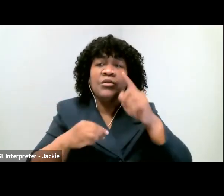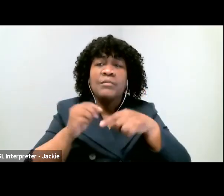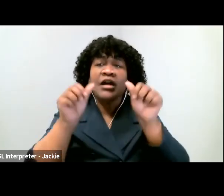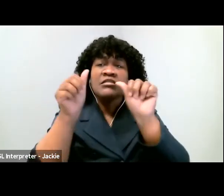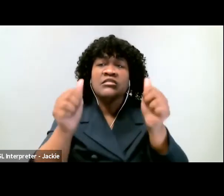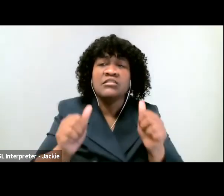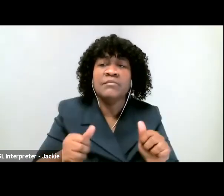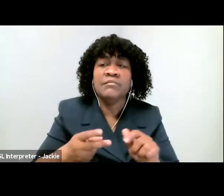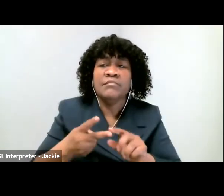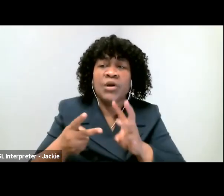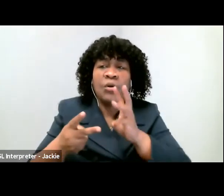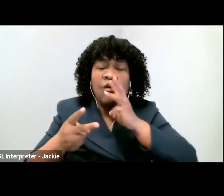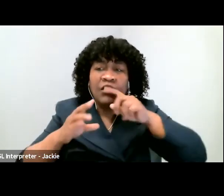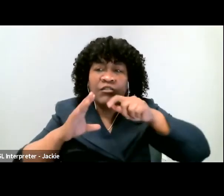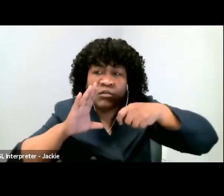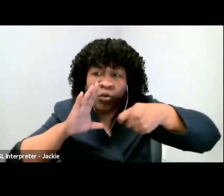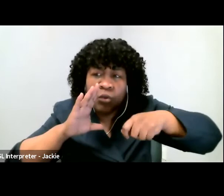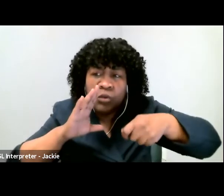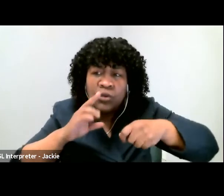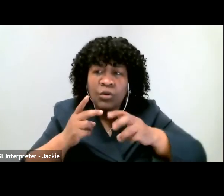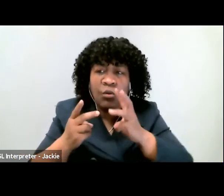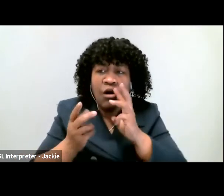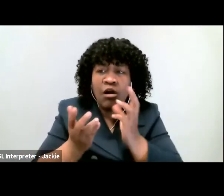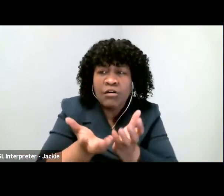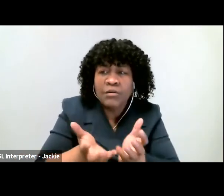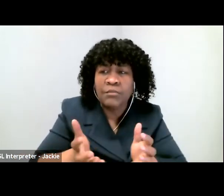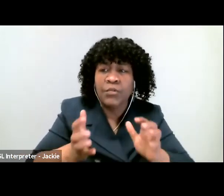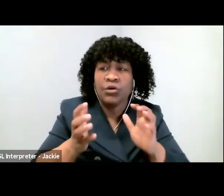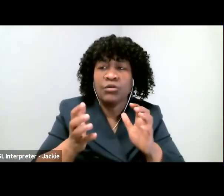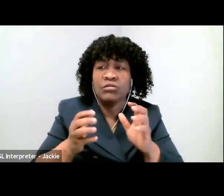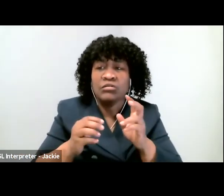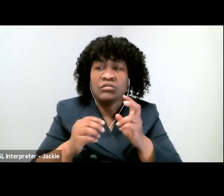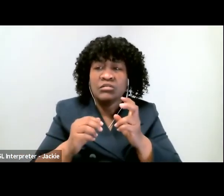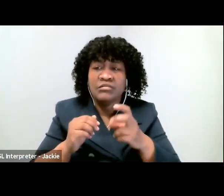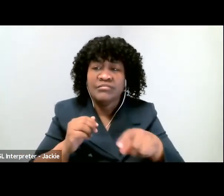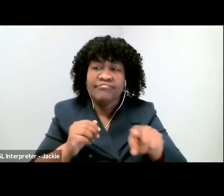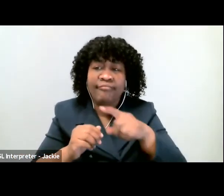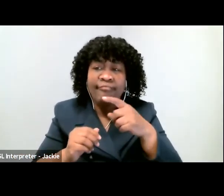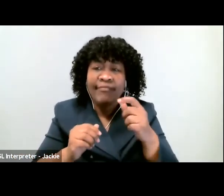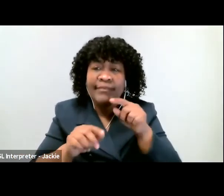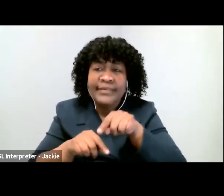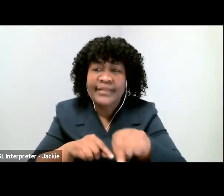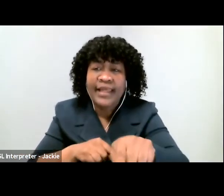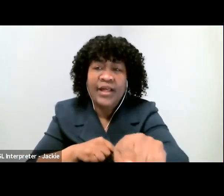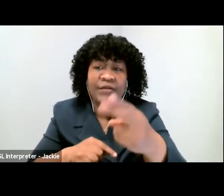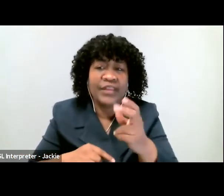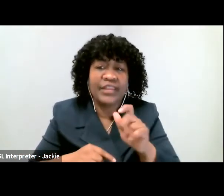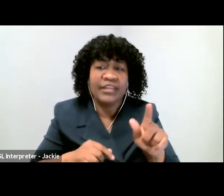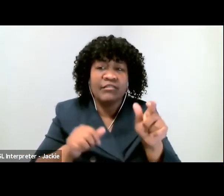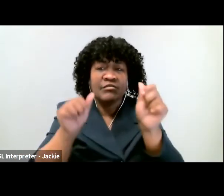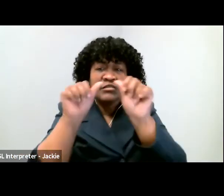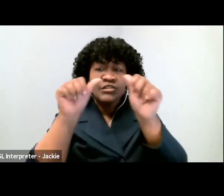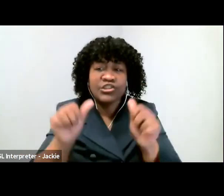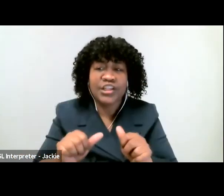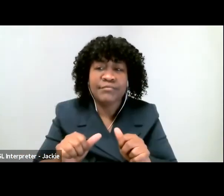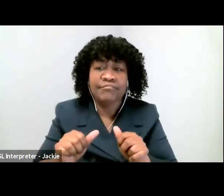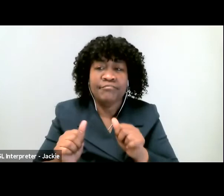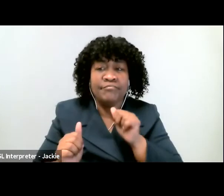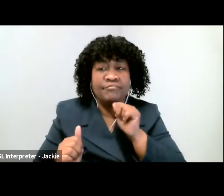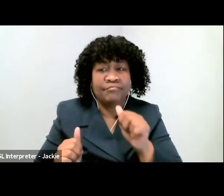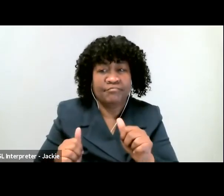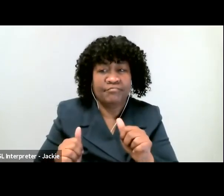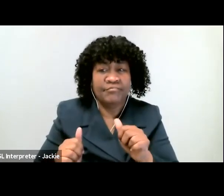shape, water from a faucet, water in a bowl, jouncy hindquarters down the hill. Shape?